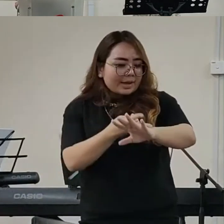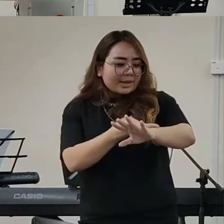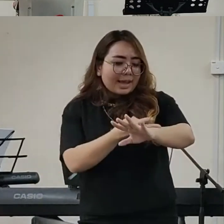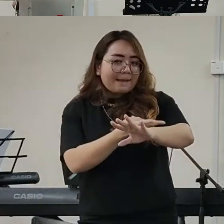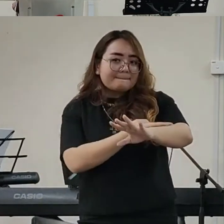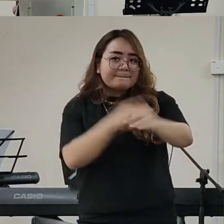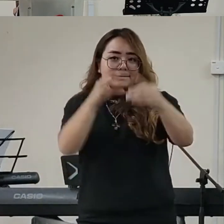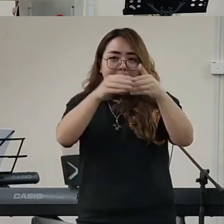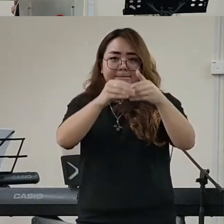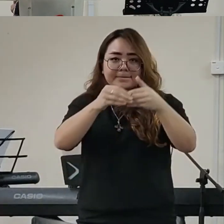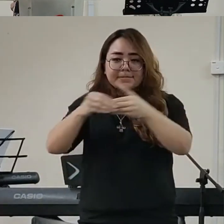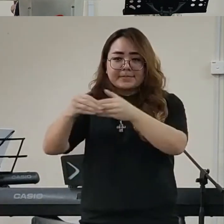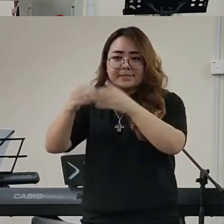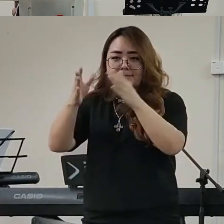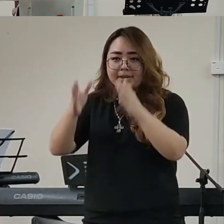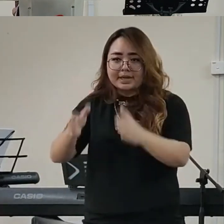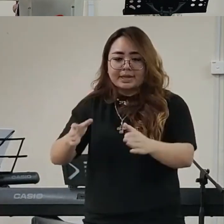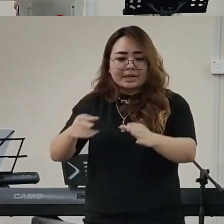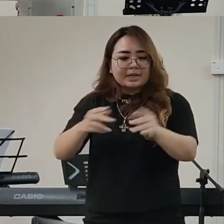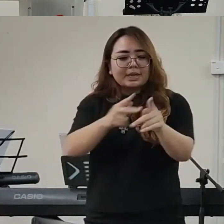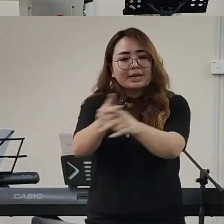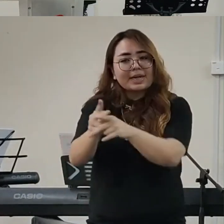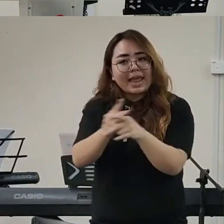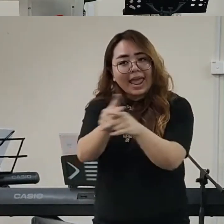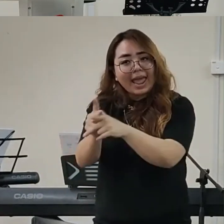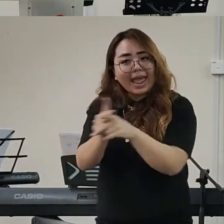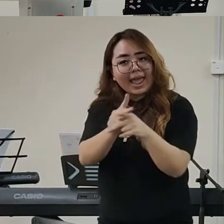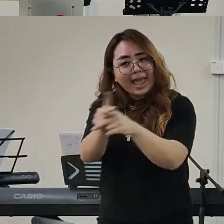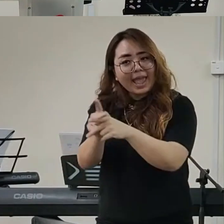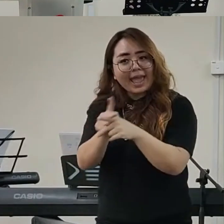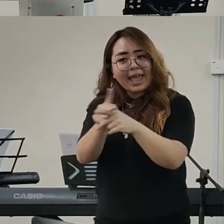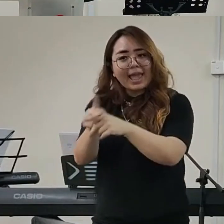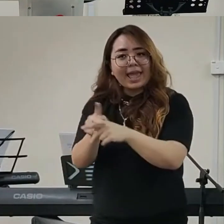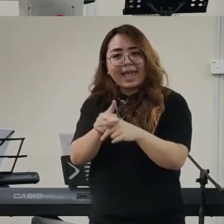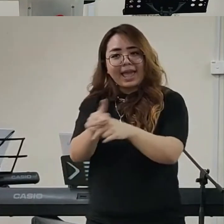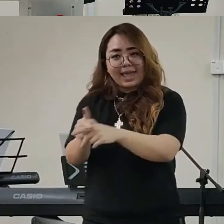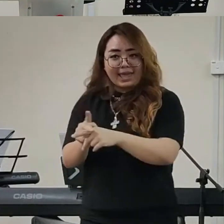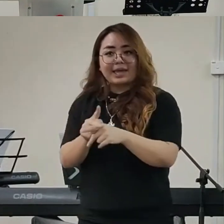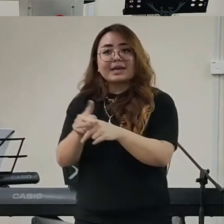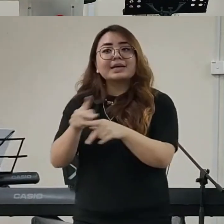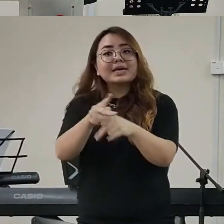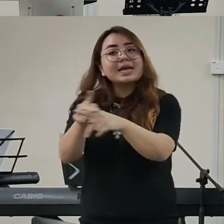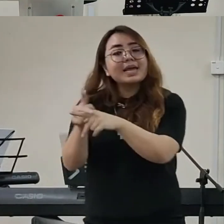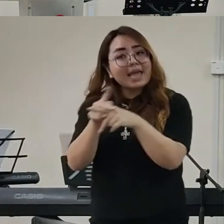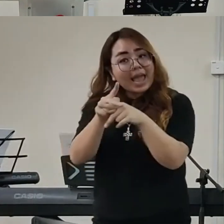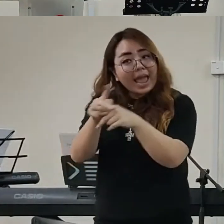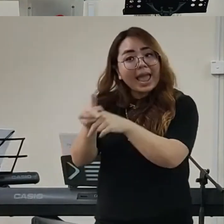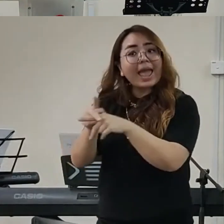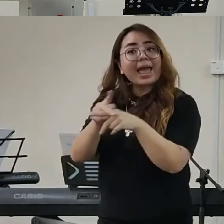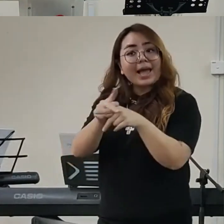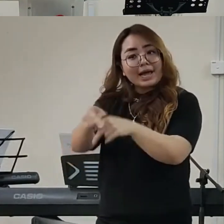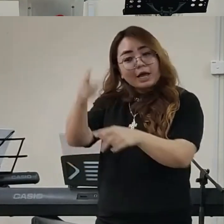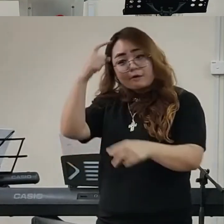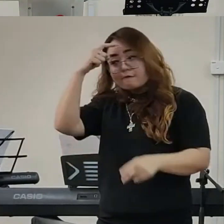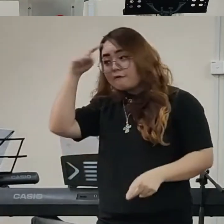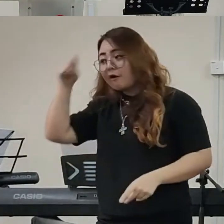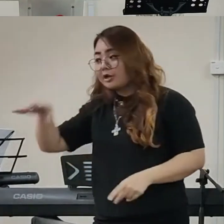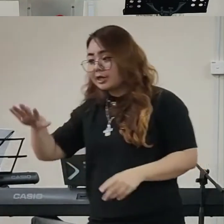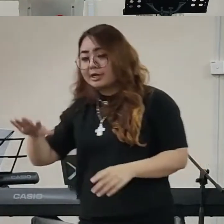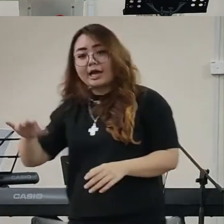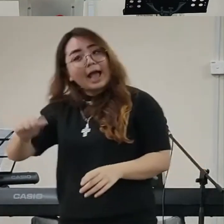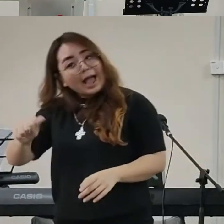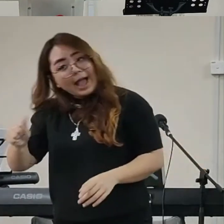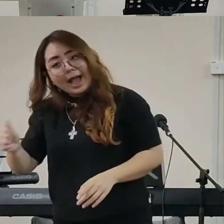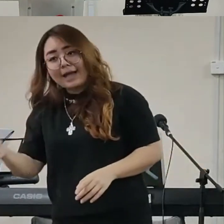means you take care of the sheep. Sheep means you are being taken care of. But we, every sheep, need to